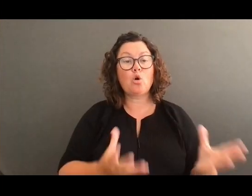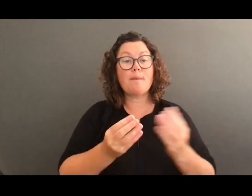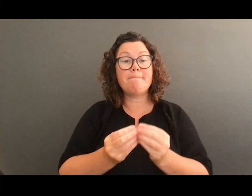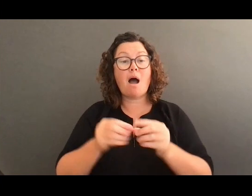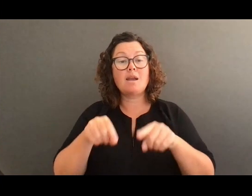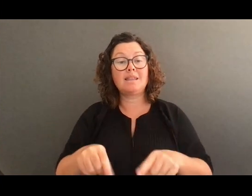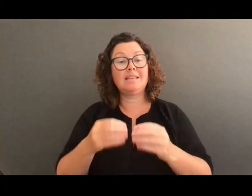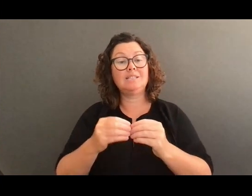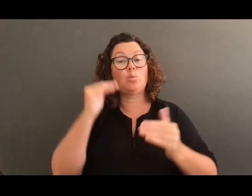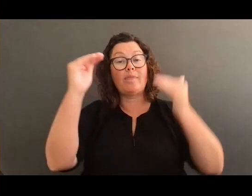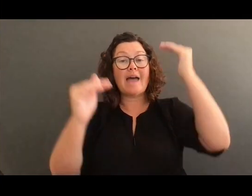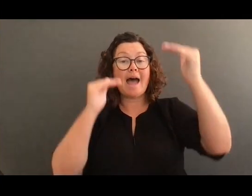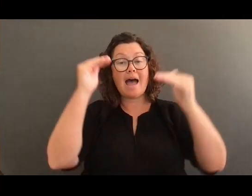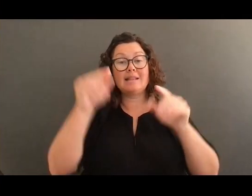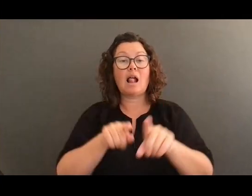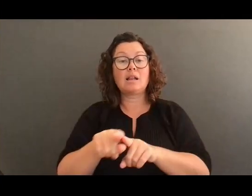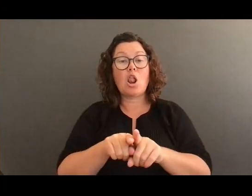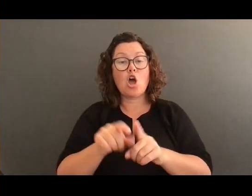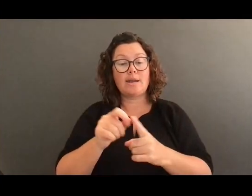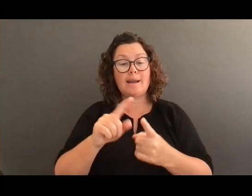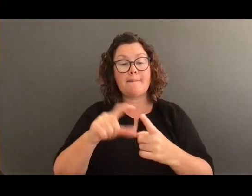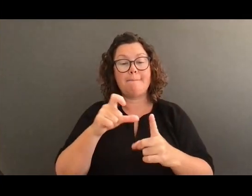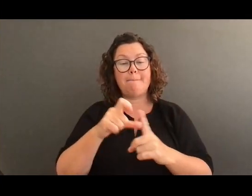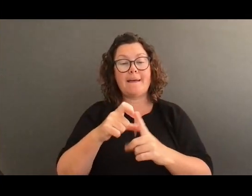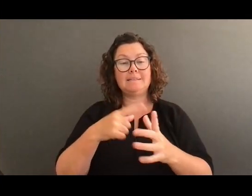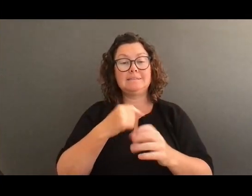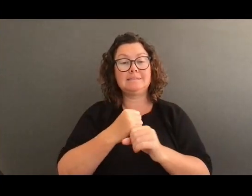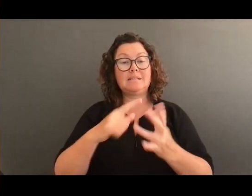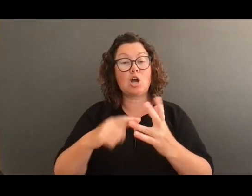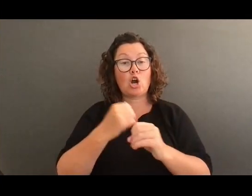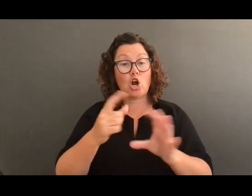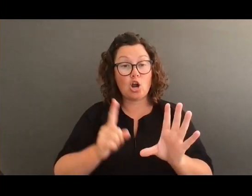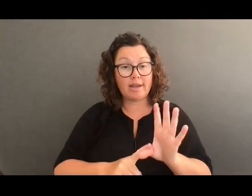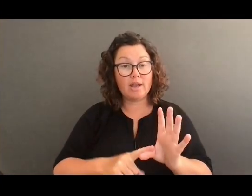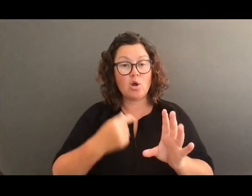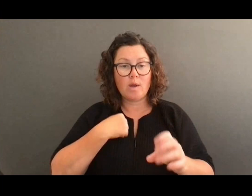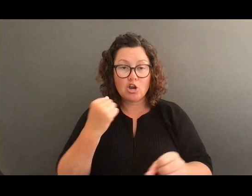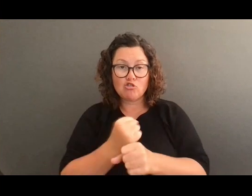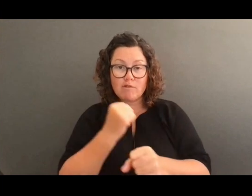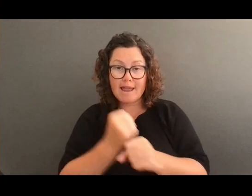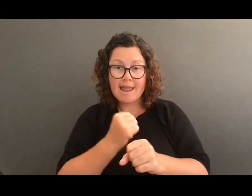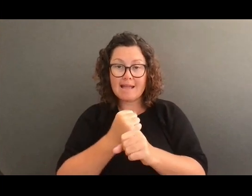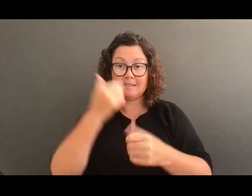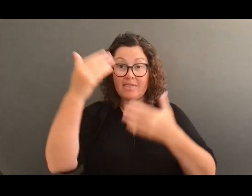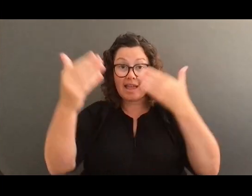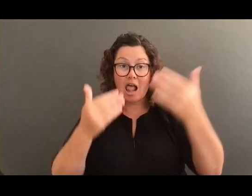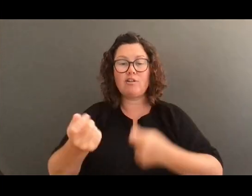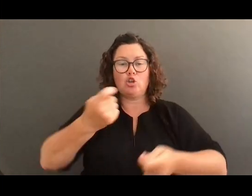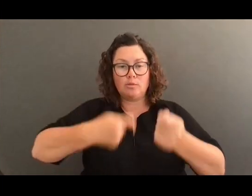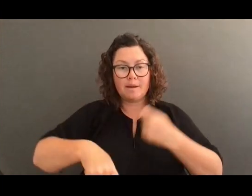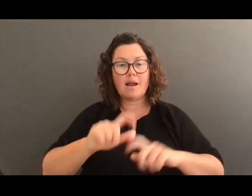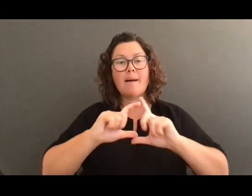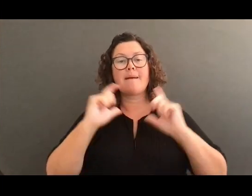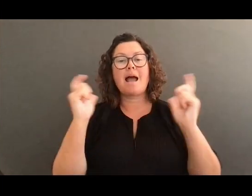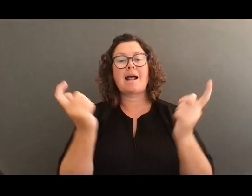shifts to planning and programming in ways that activate the gallery as a classroom and authentically gives a space for students to be the core